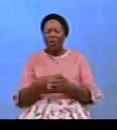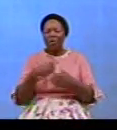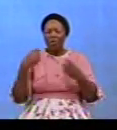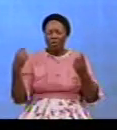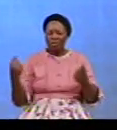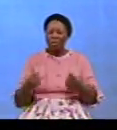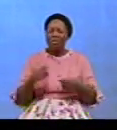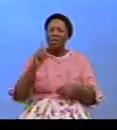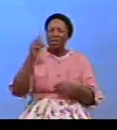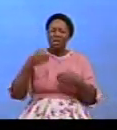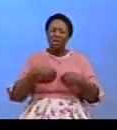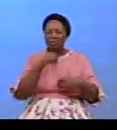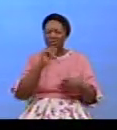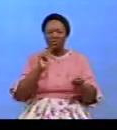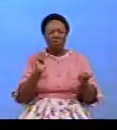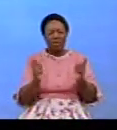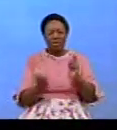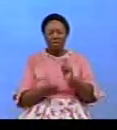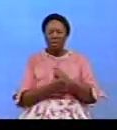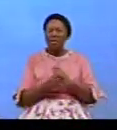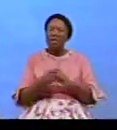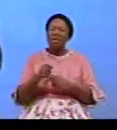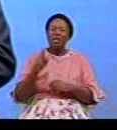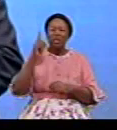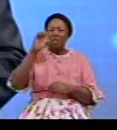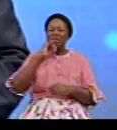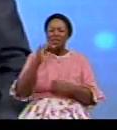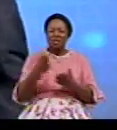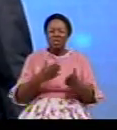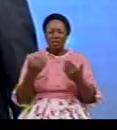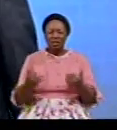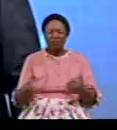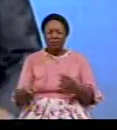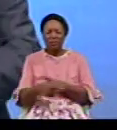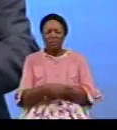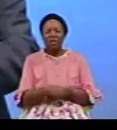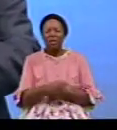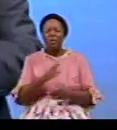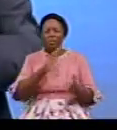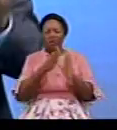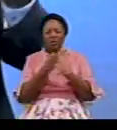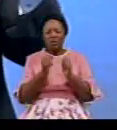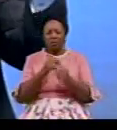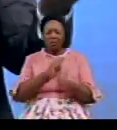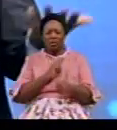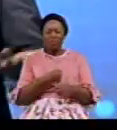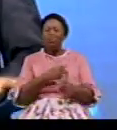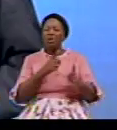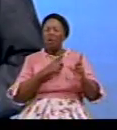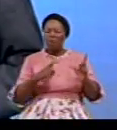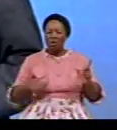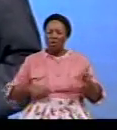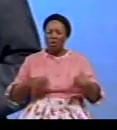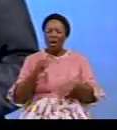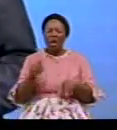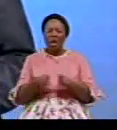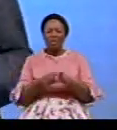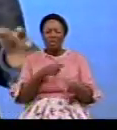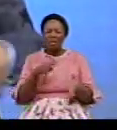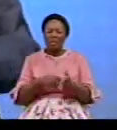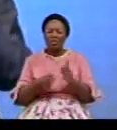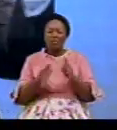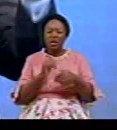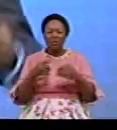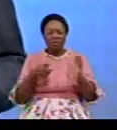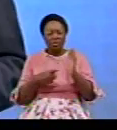not changed. He's congratulations. Here today, present with us. Lord, your names are being written in heaven now.